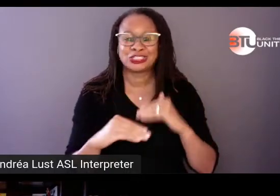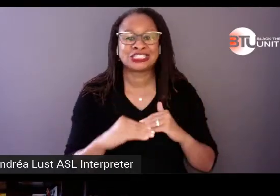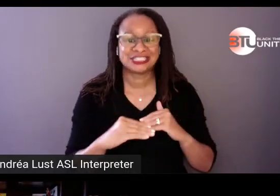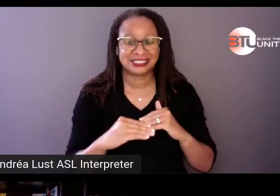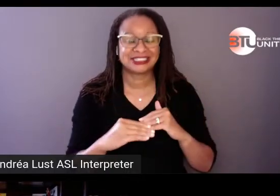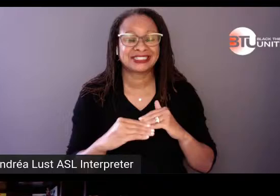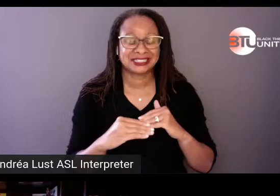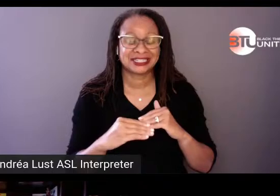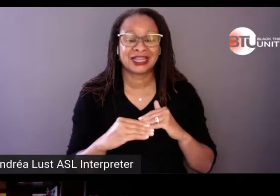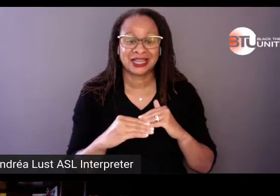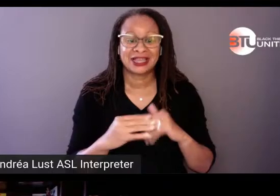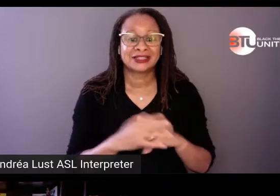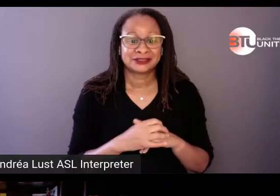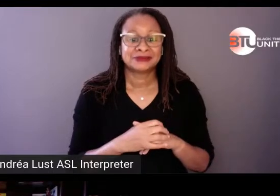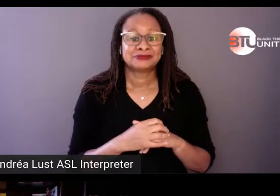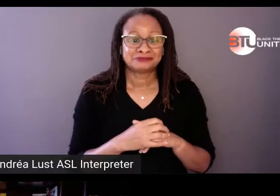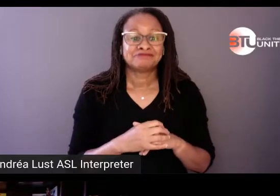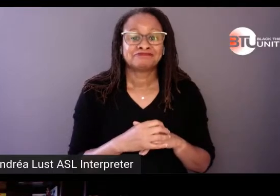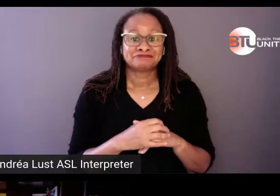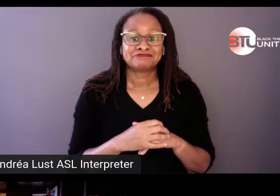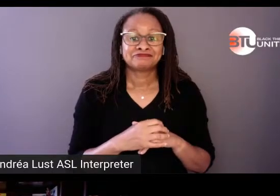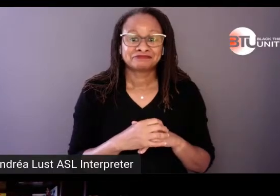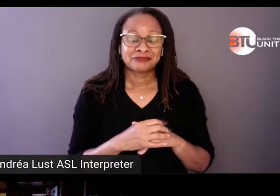Because in terms of something that you said,